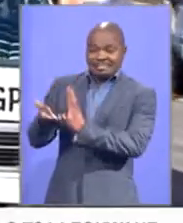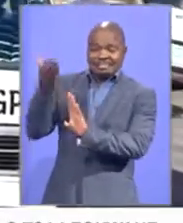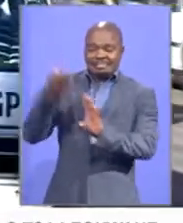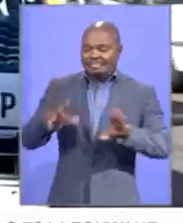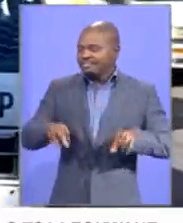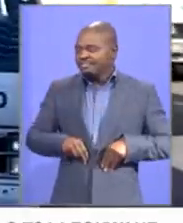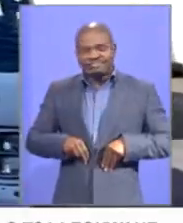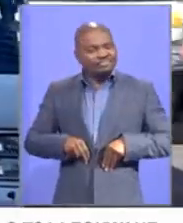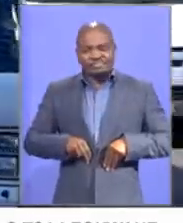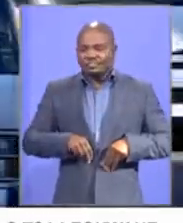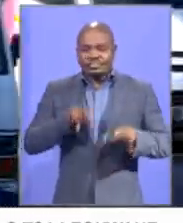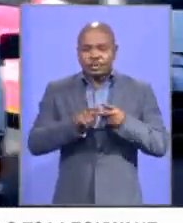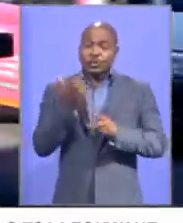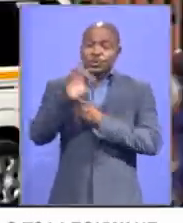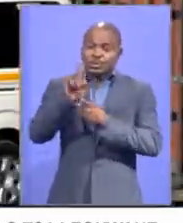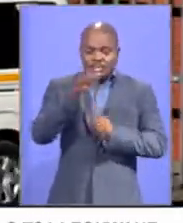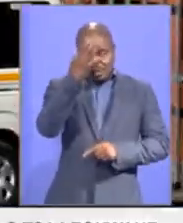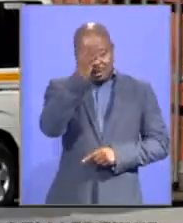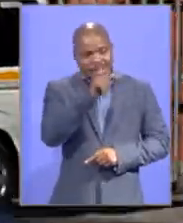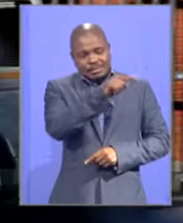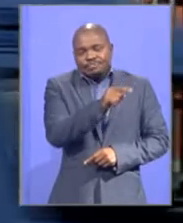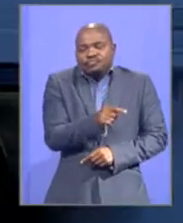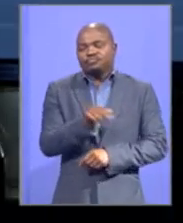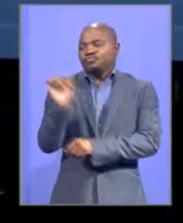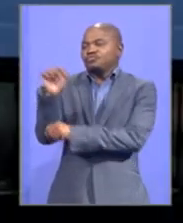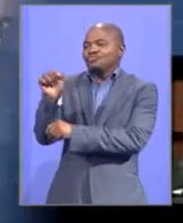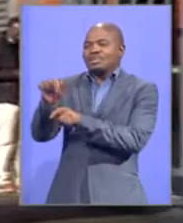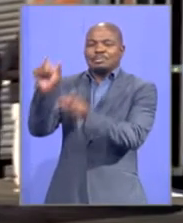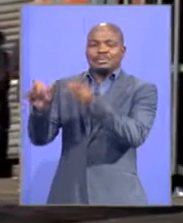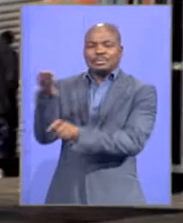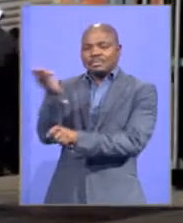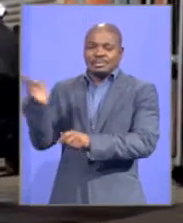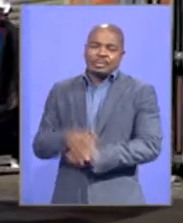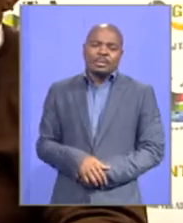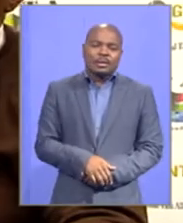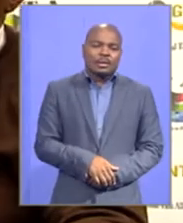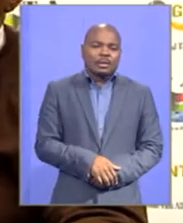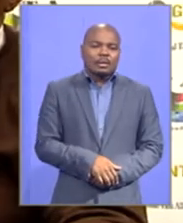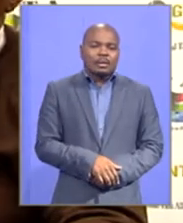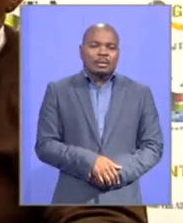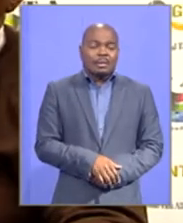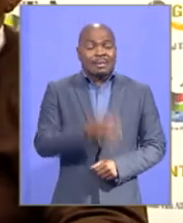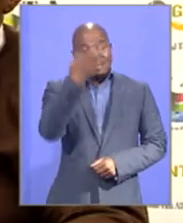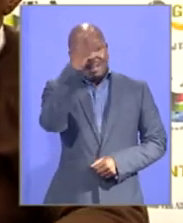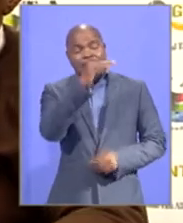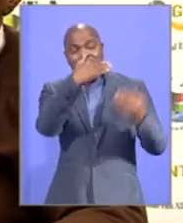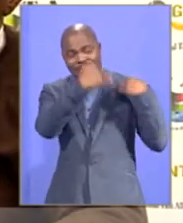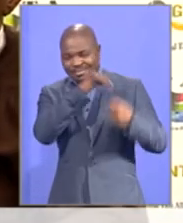amogelesege ebile e supa sentle gore puso ga e kgatelele baagi ba yone. Ke tiro ya puso gore